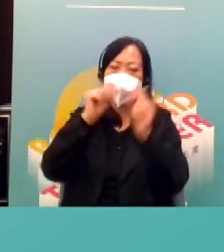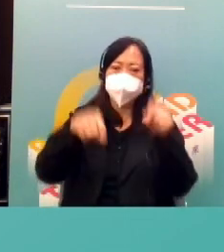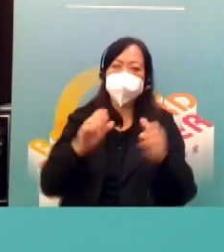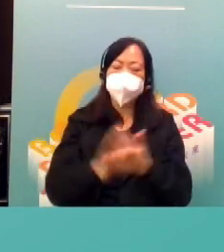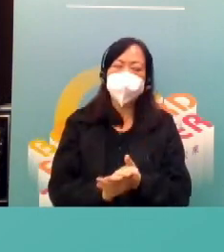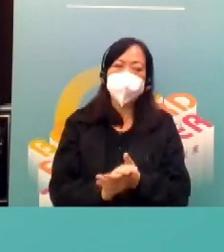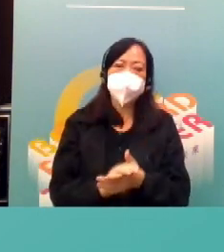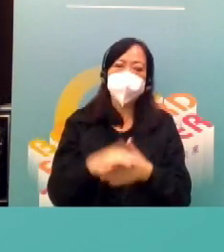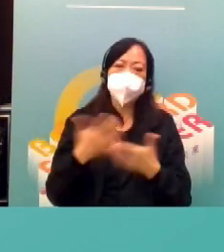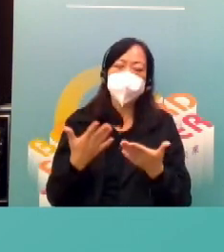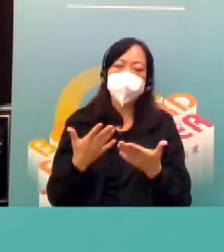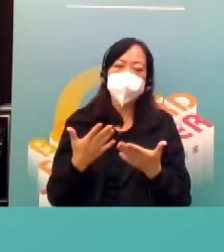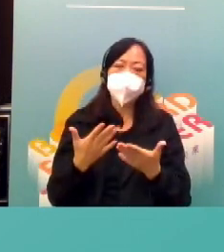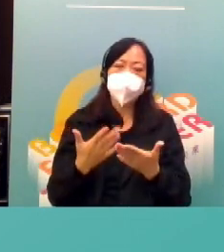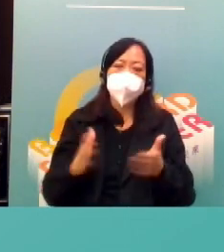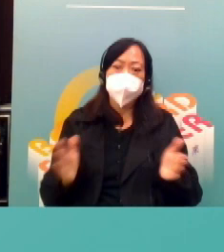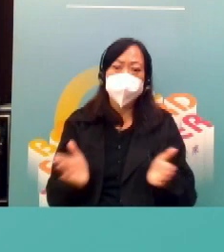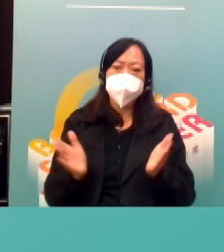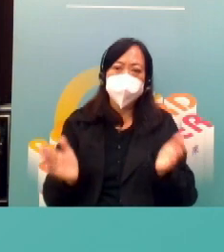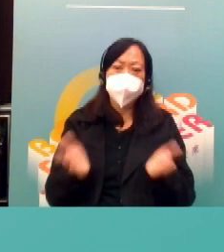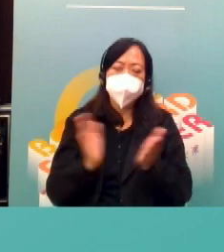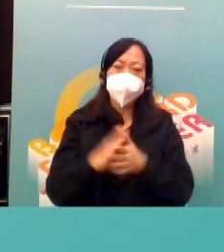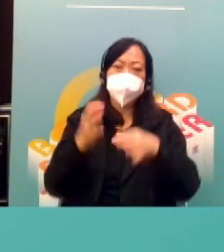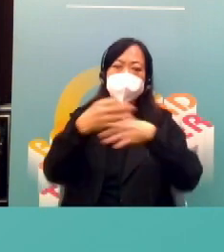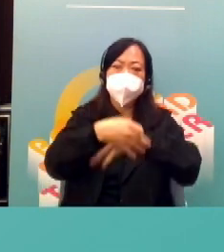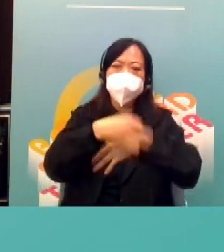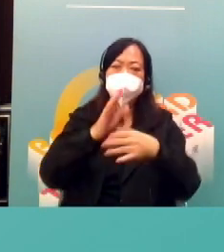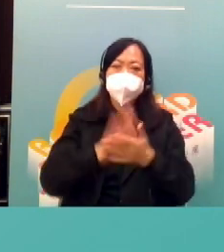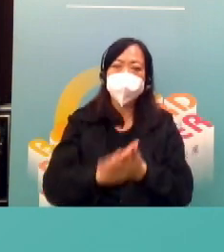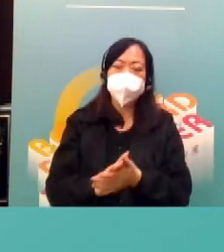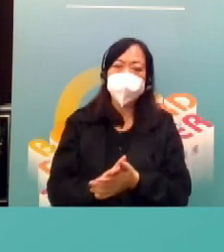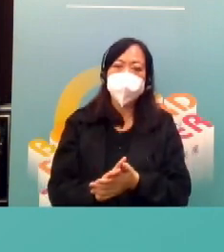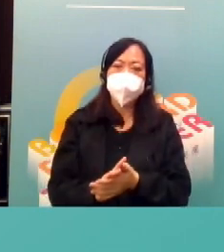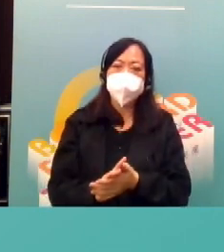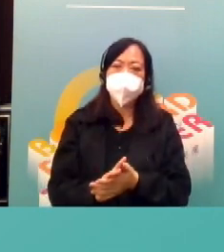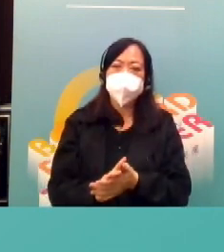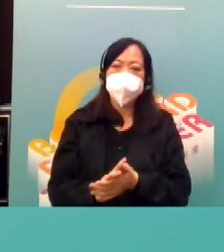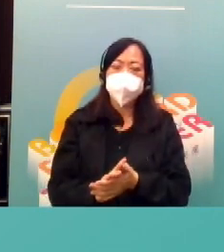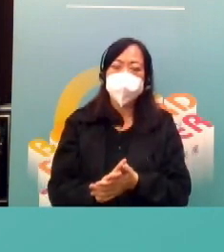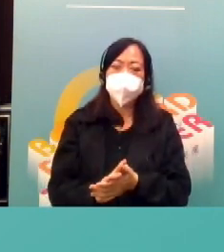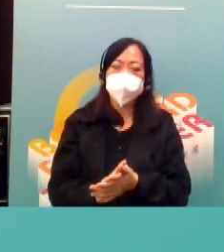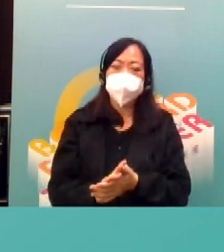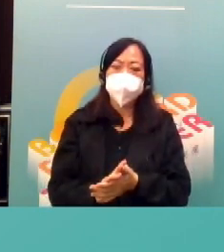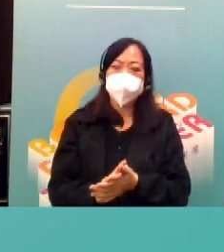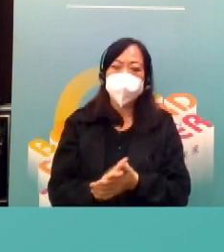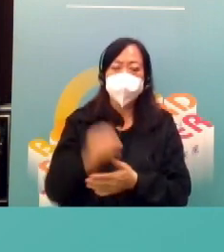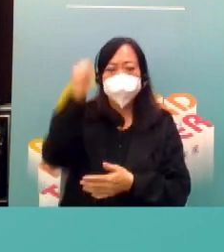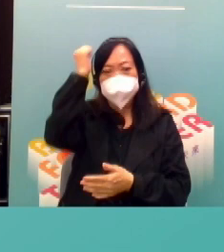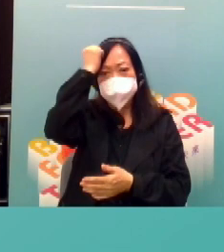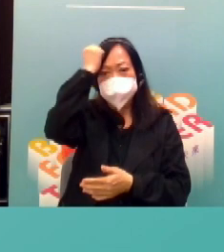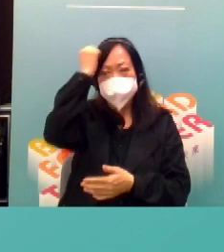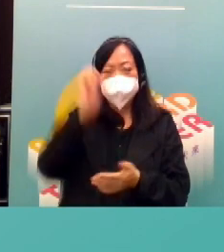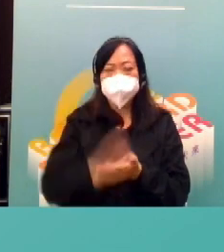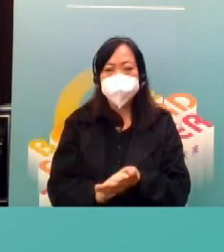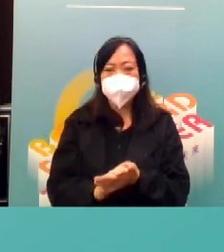enough of these contracts to be structured in this way. And therefore, the heart of it is about that commissioning part that I mentioned,